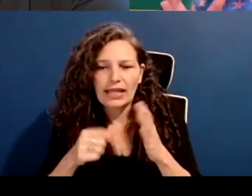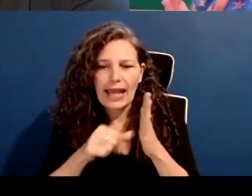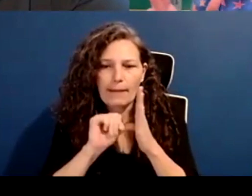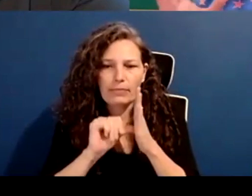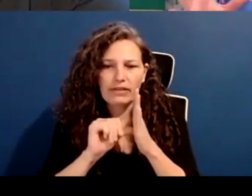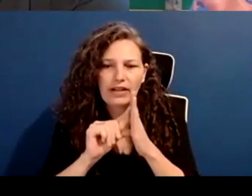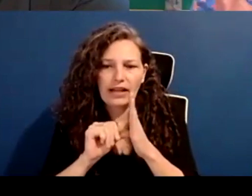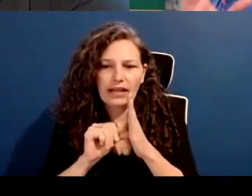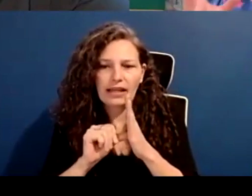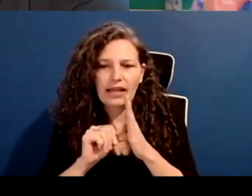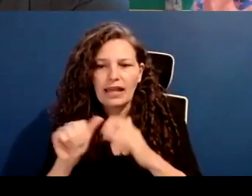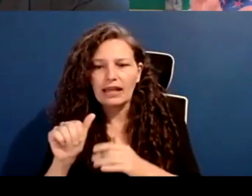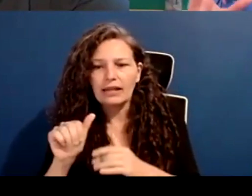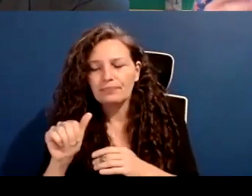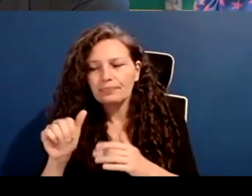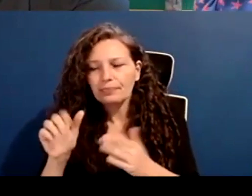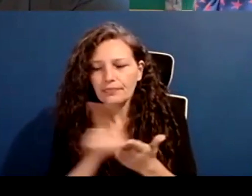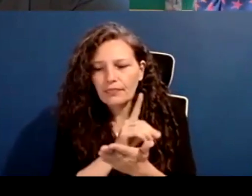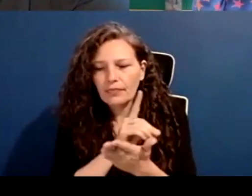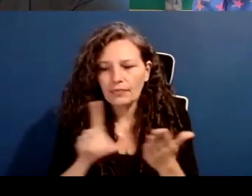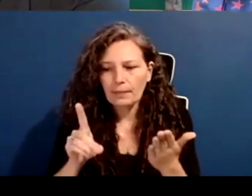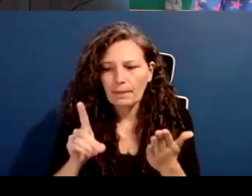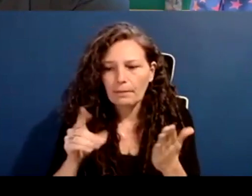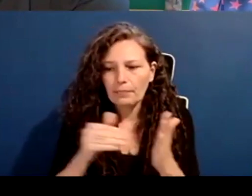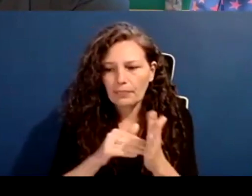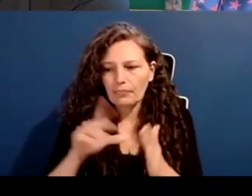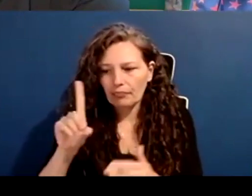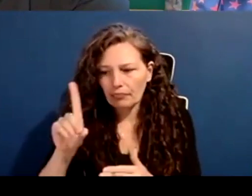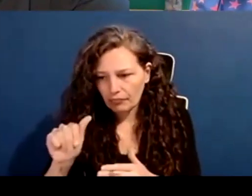and racism and how they are